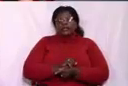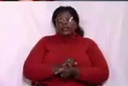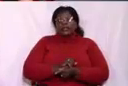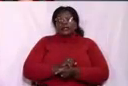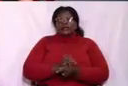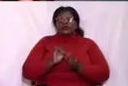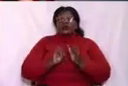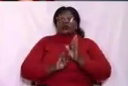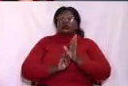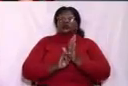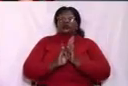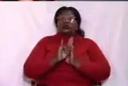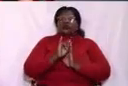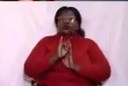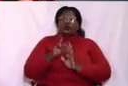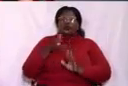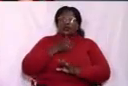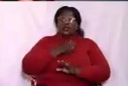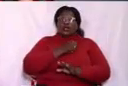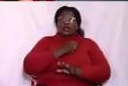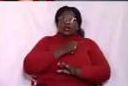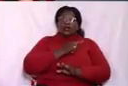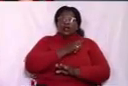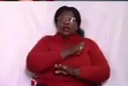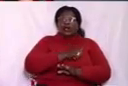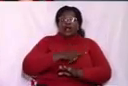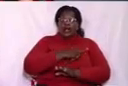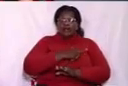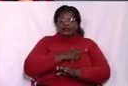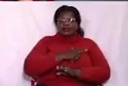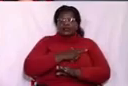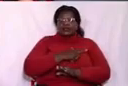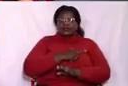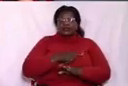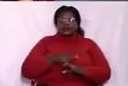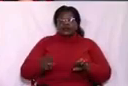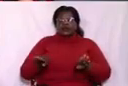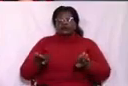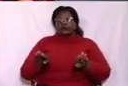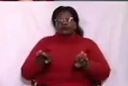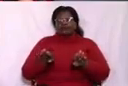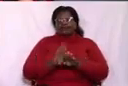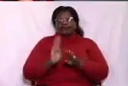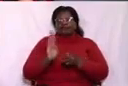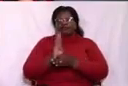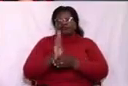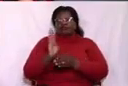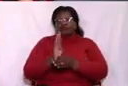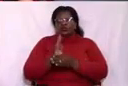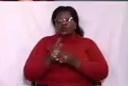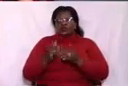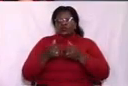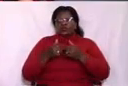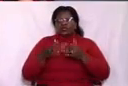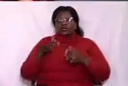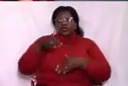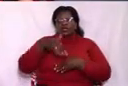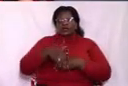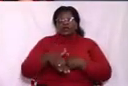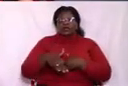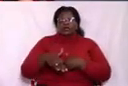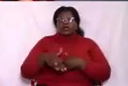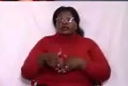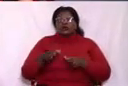improve the lives and the conditions for the formations of startups in Namibia. It's implemented by